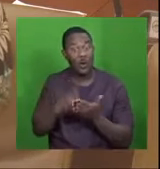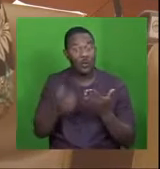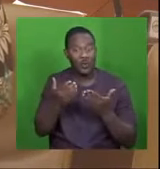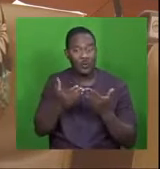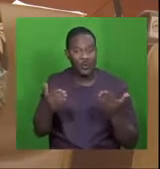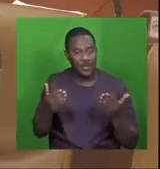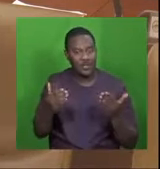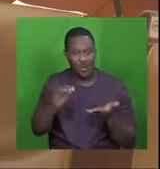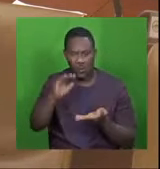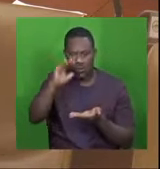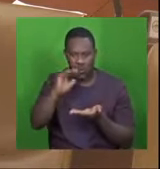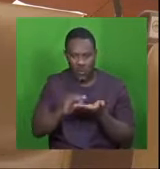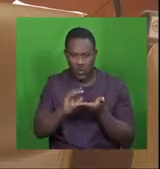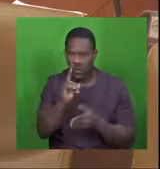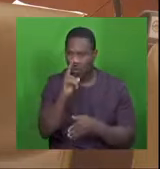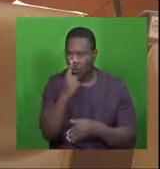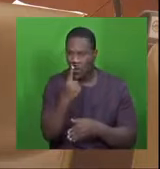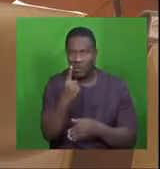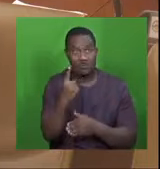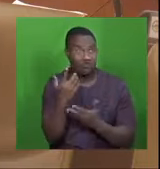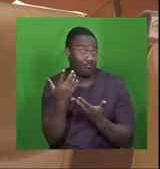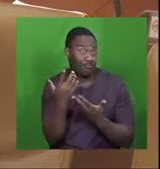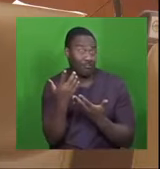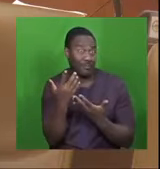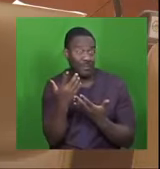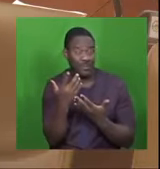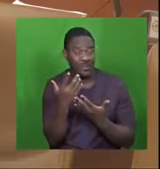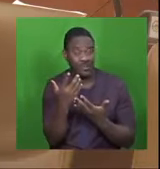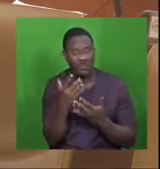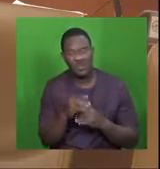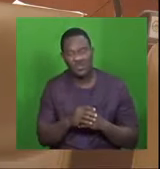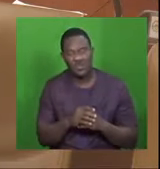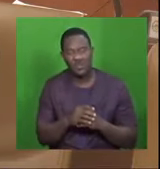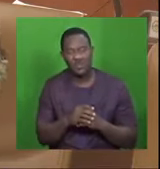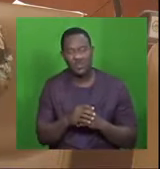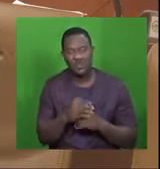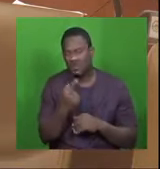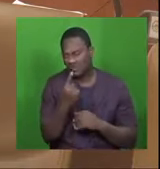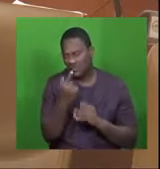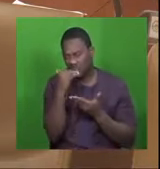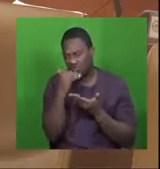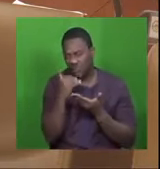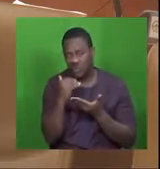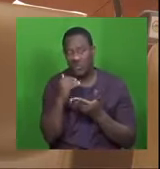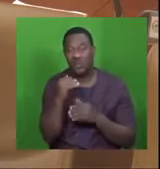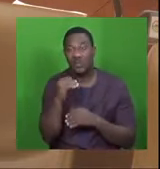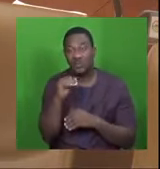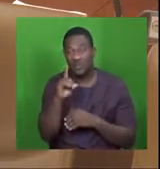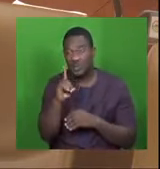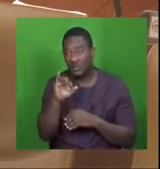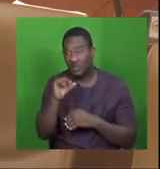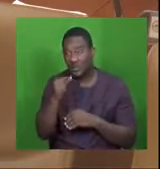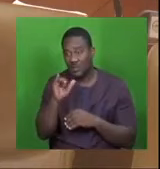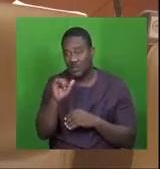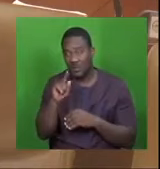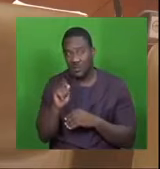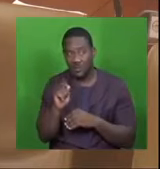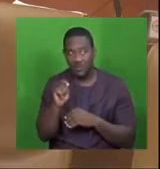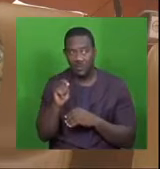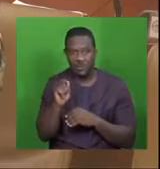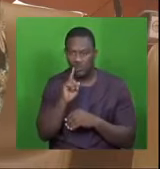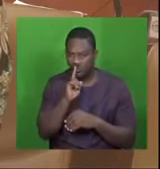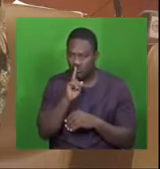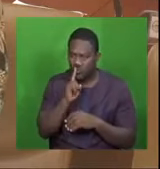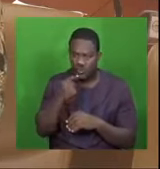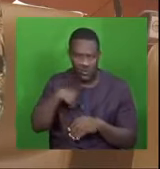digit. So, Mr. Speaker, if today we find ourselves in this situation, clearly tells you that we are